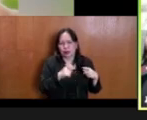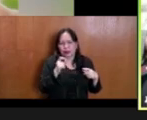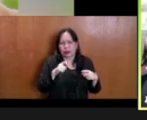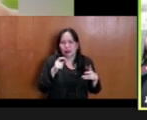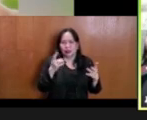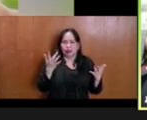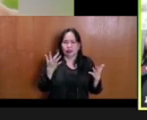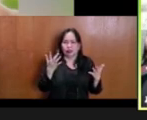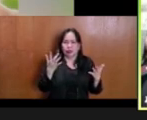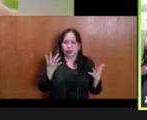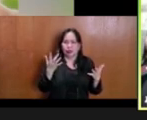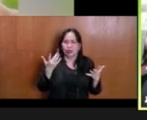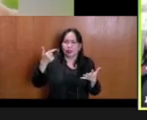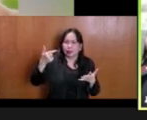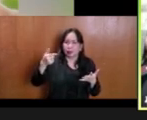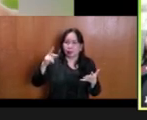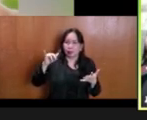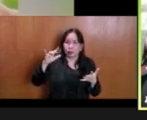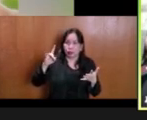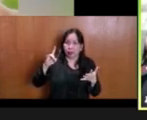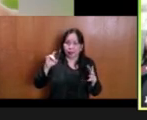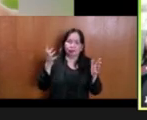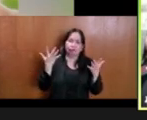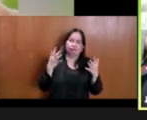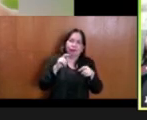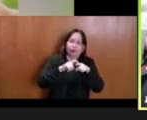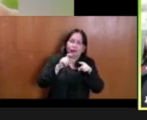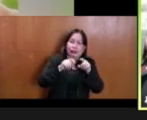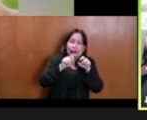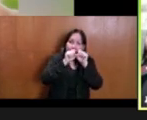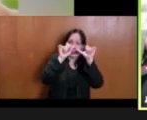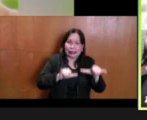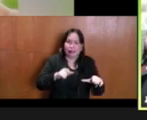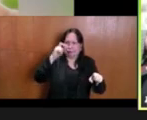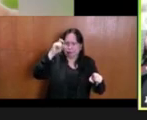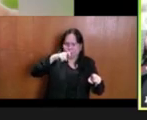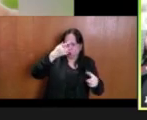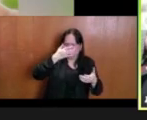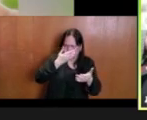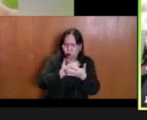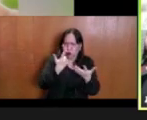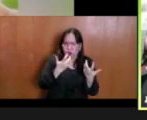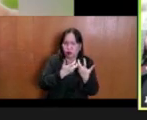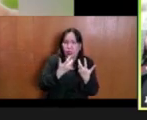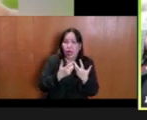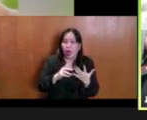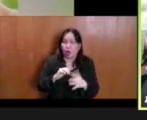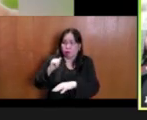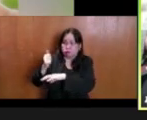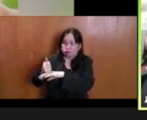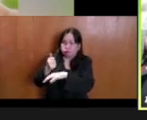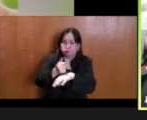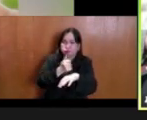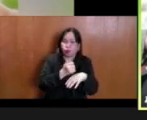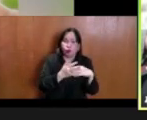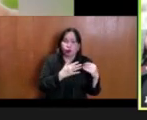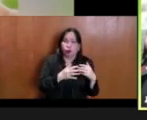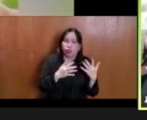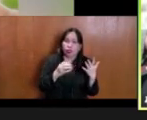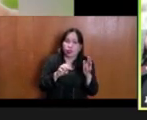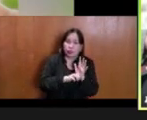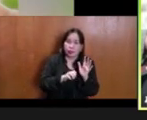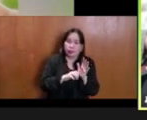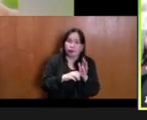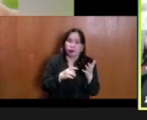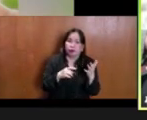and green grid system. Because immediate reaction of these facilities, whether the loss or